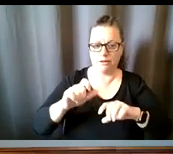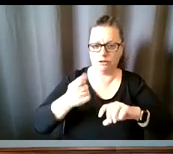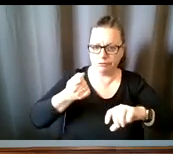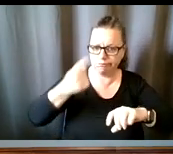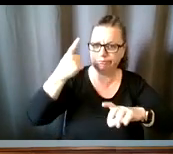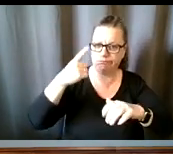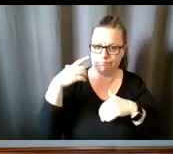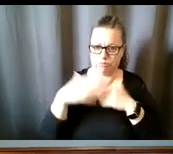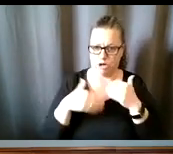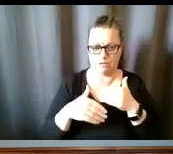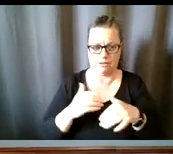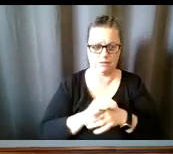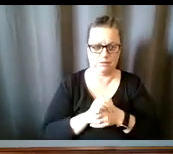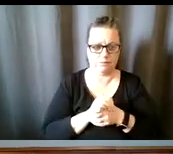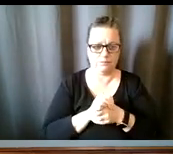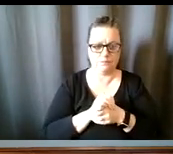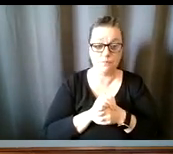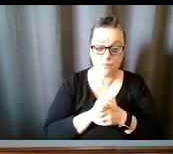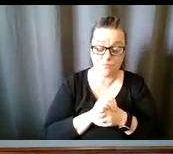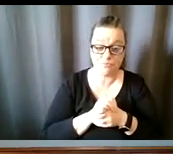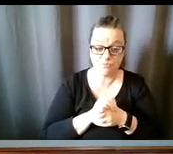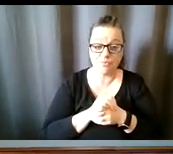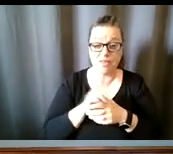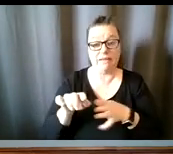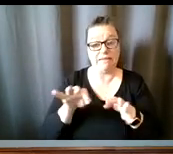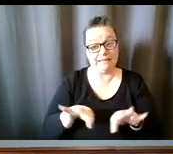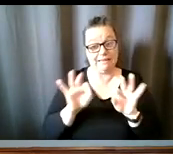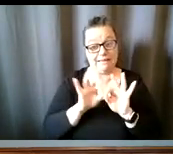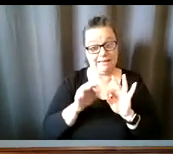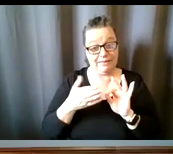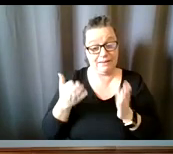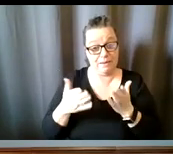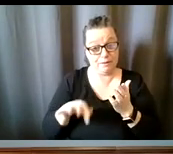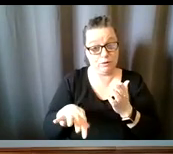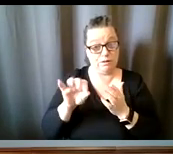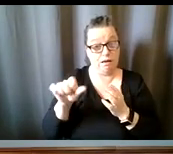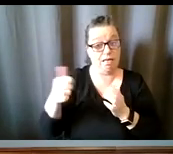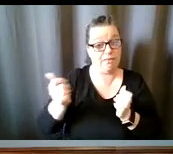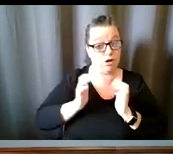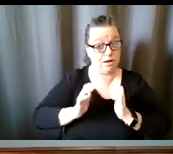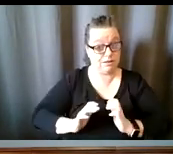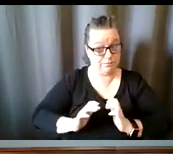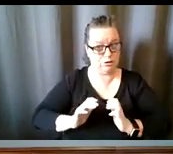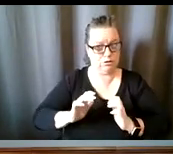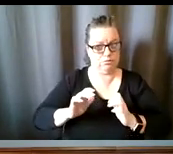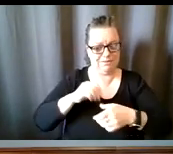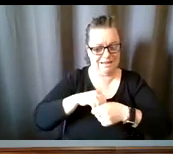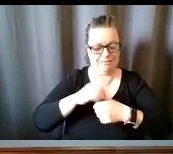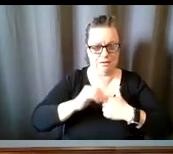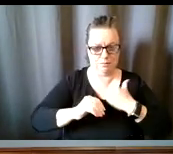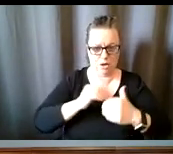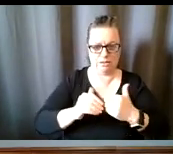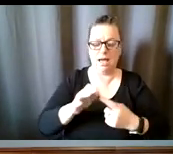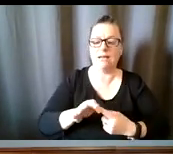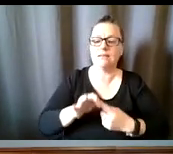process. And this is kind of a key thing here. You might discover other customers of the process, especially when I'm